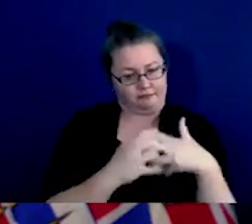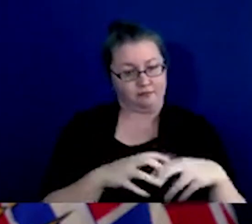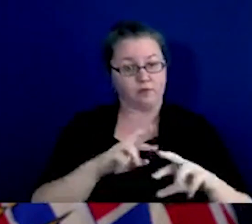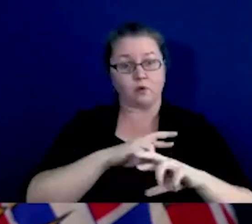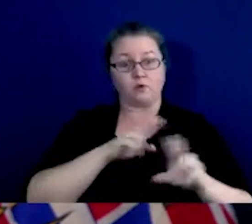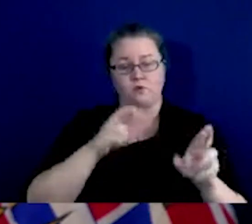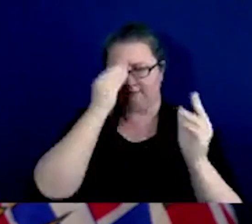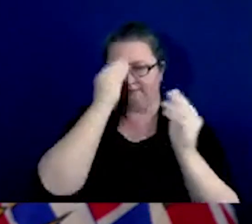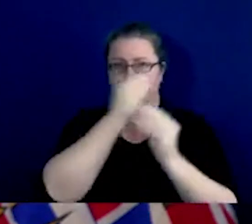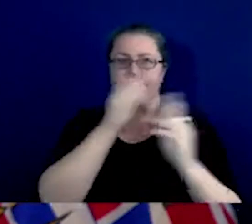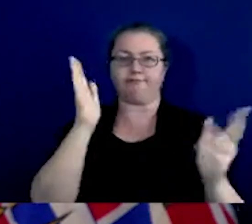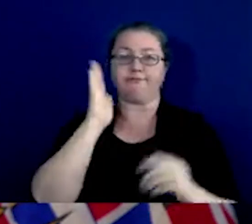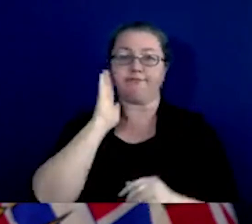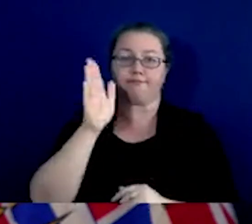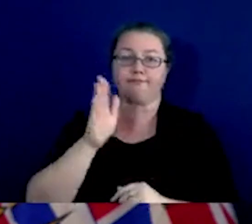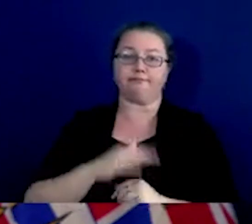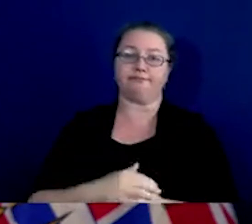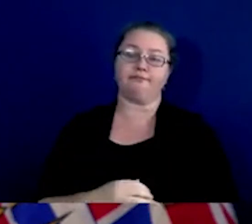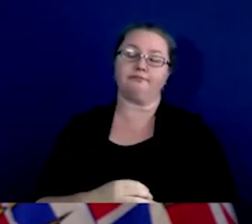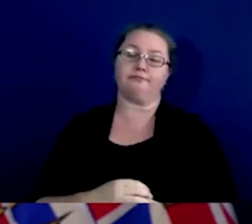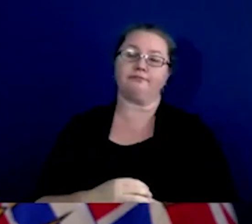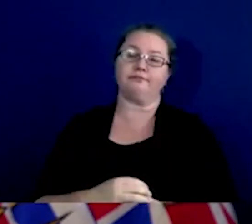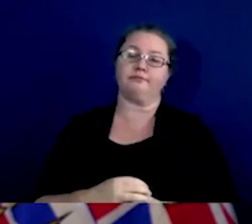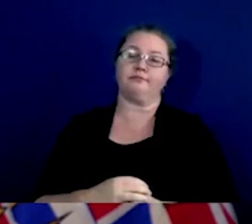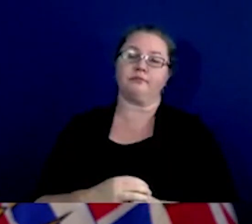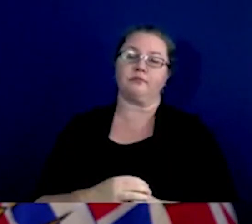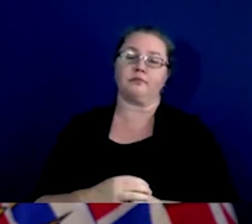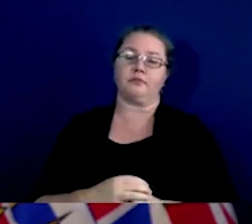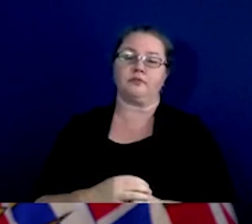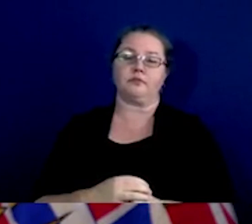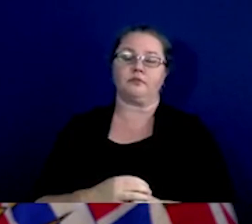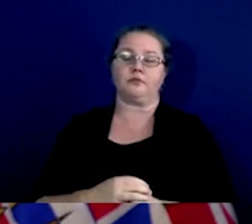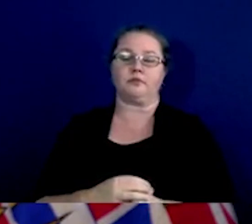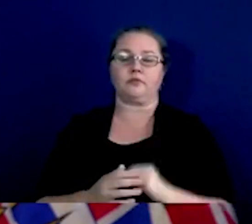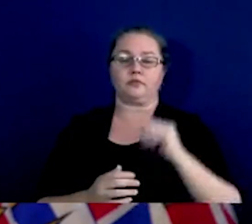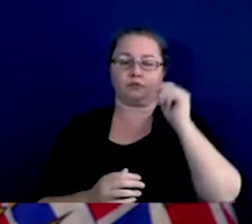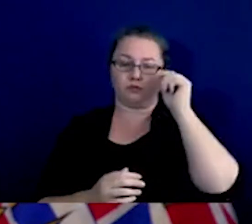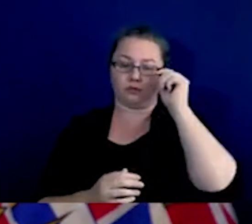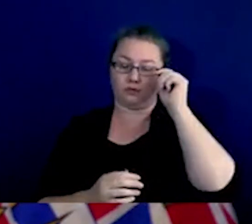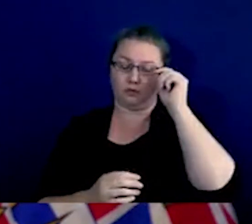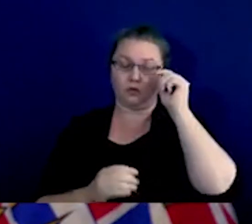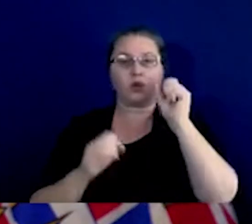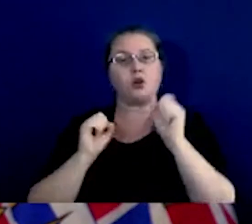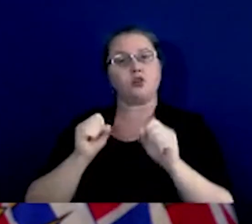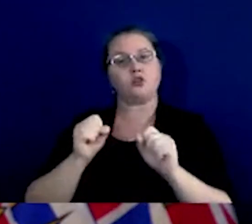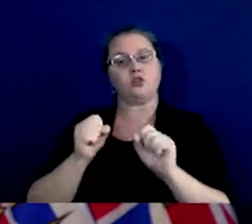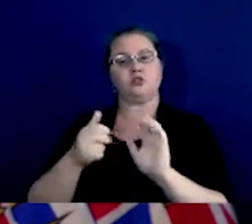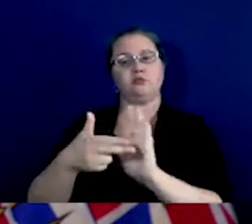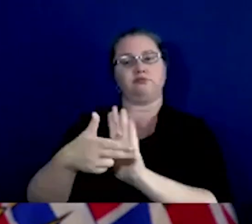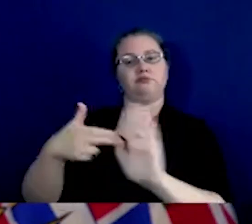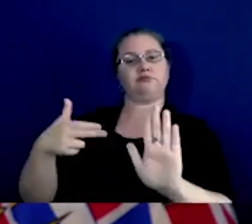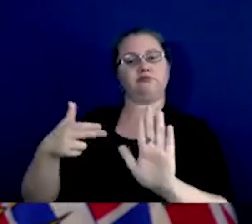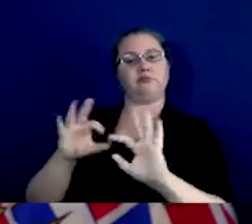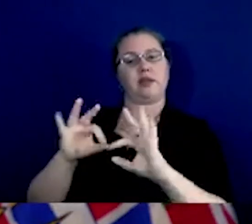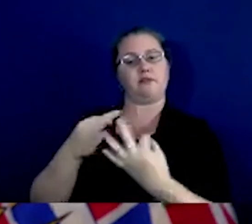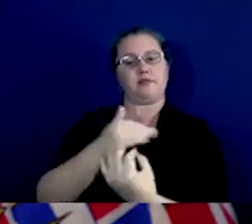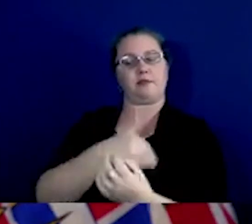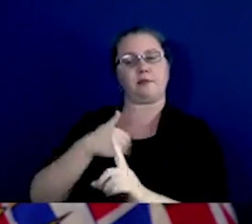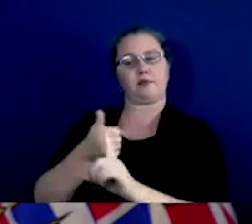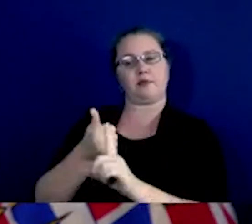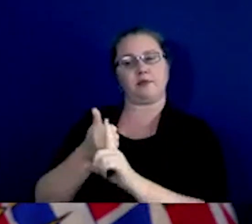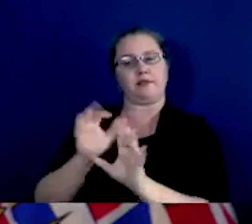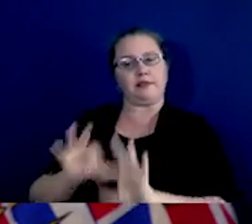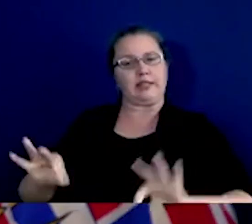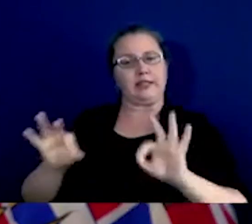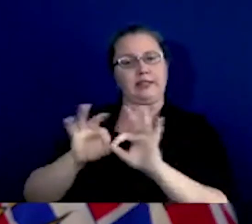essential family caregivers are included in the visits and that it's done in a manner that's safe. And if people have concerns or they feel